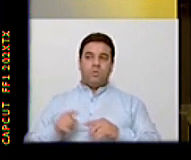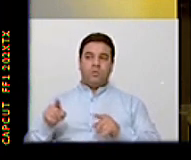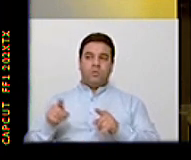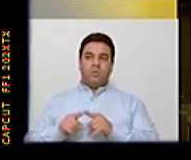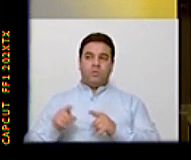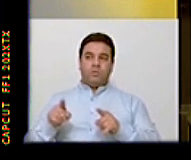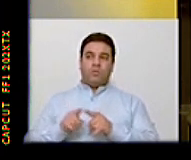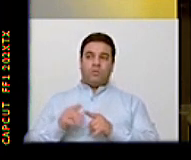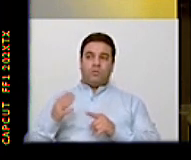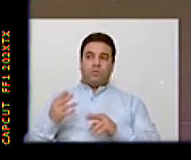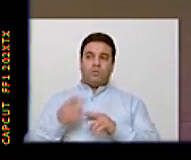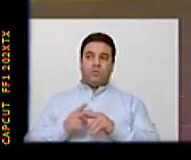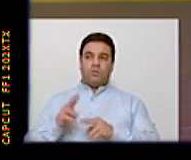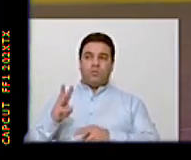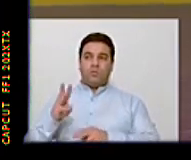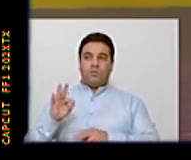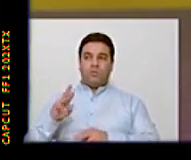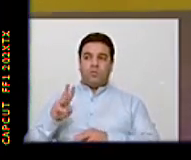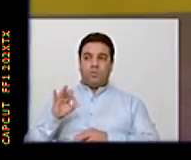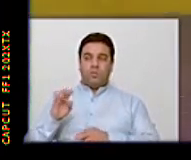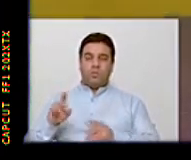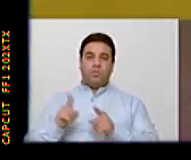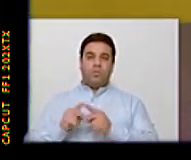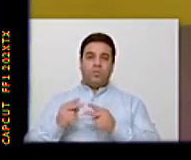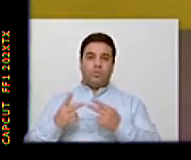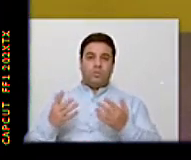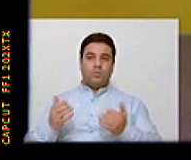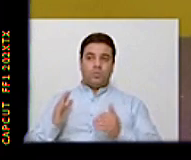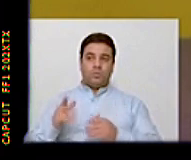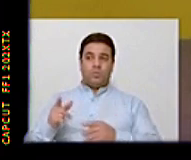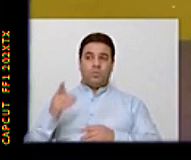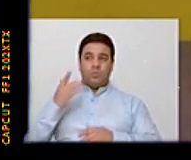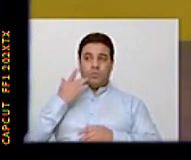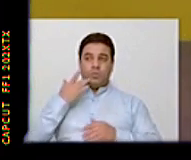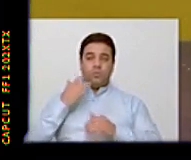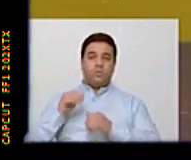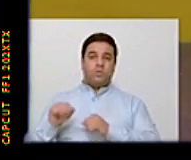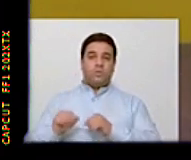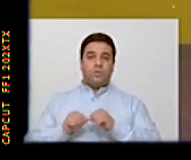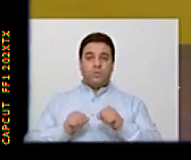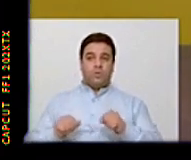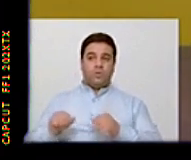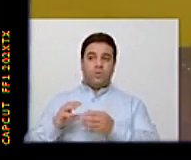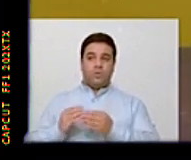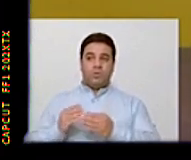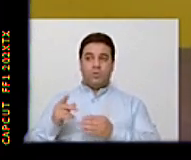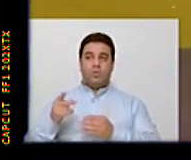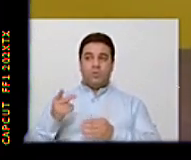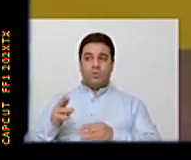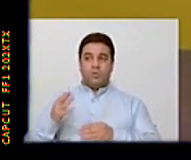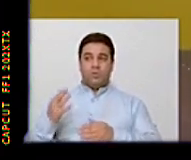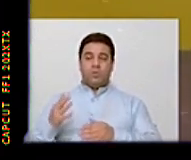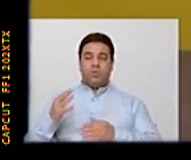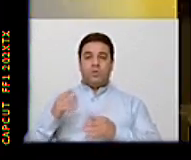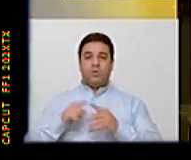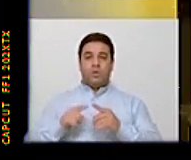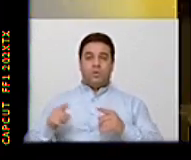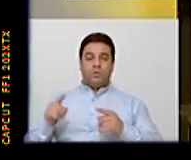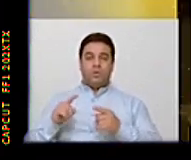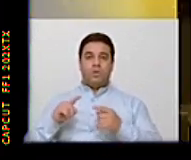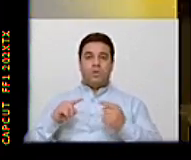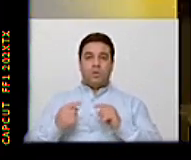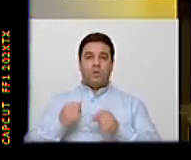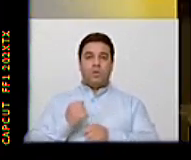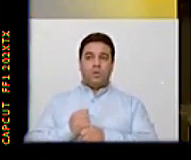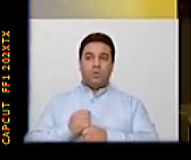xuddi pruzhinali mayatnikda ham sodir bo'ladi. Ya'ni u doimiy tebranib turishi uchun davriy ta'sir